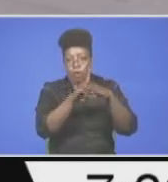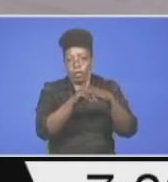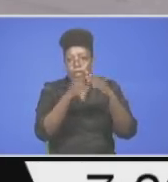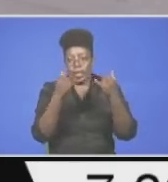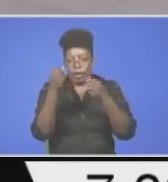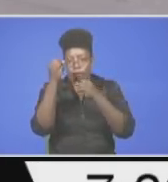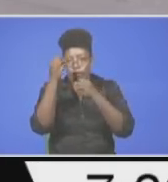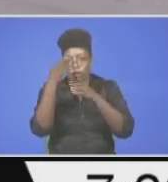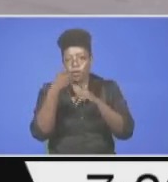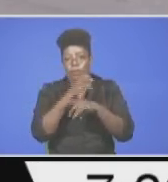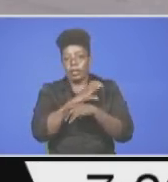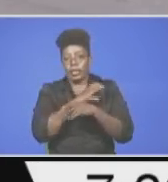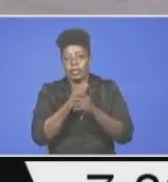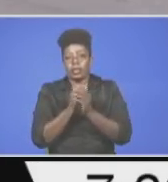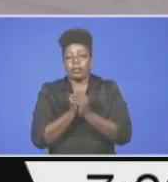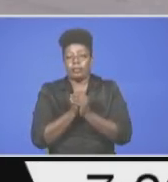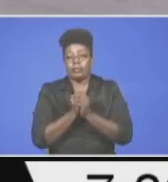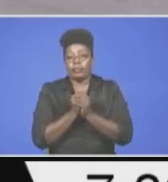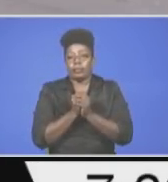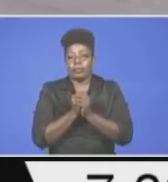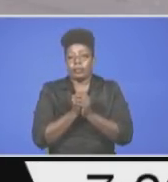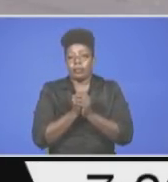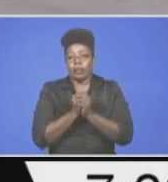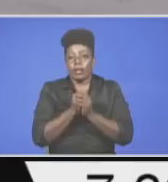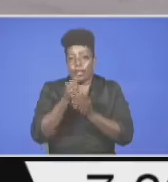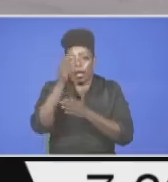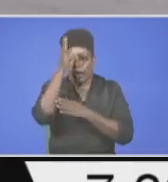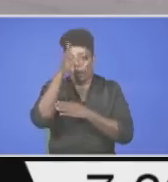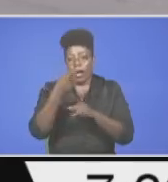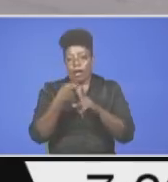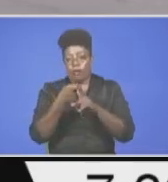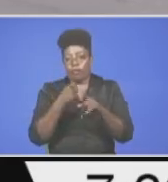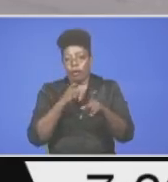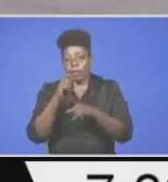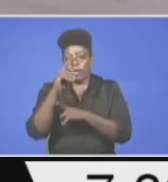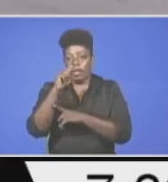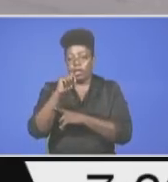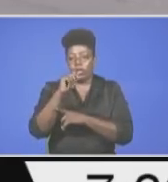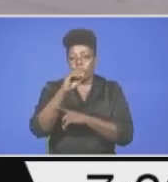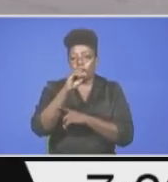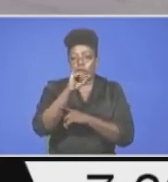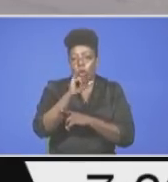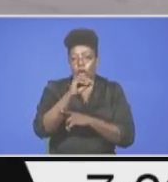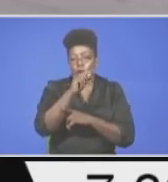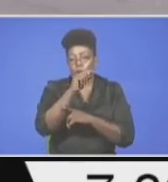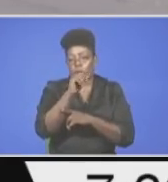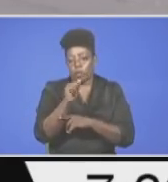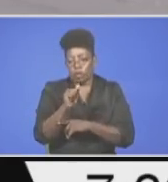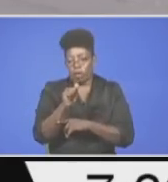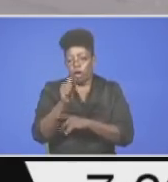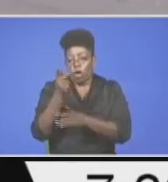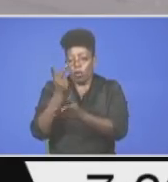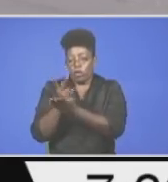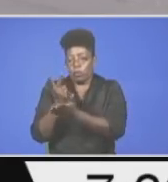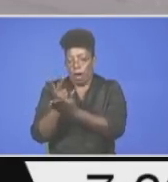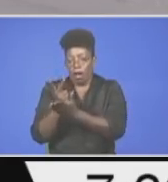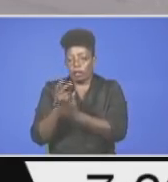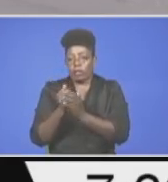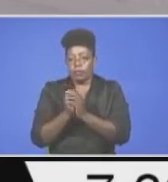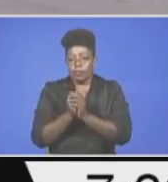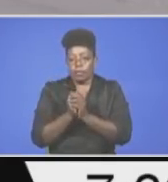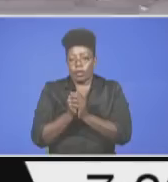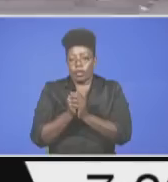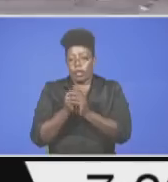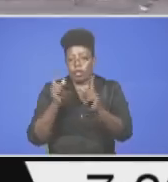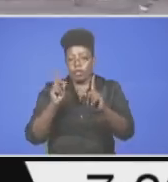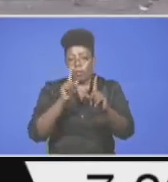details. A man who came from a Toyota Passo that was parked near the bank. This man approached him in an aggressive manner